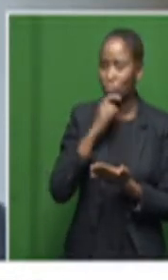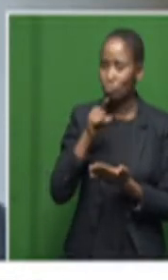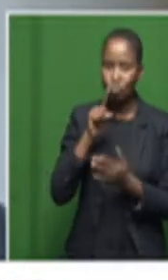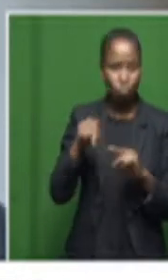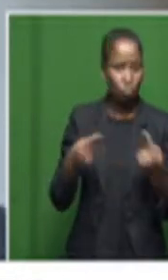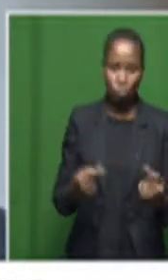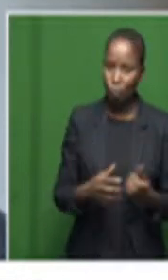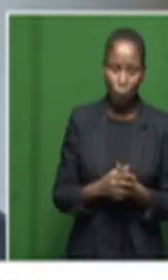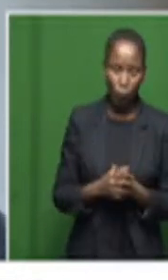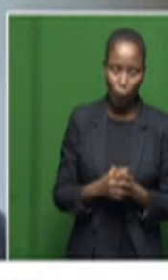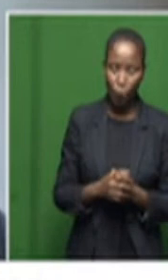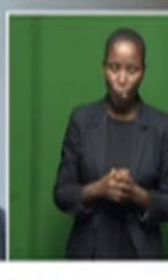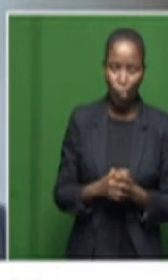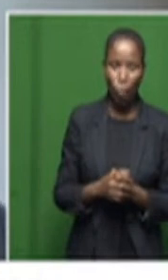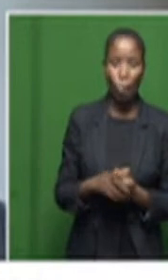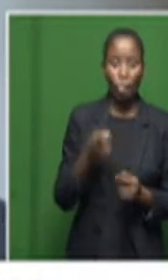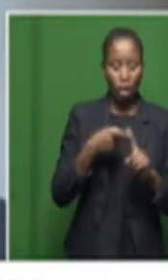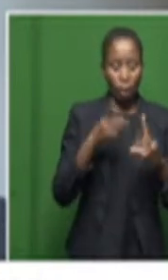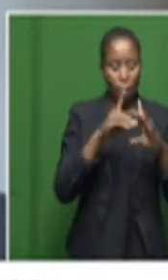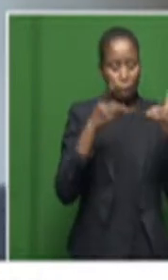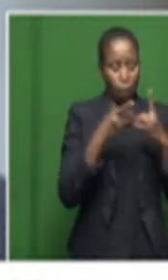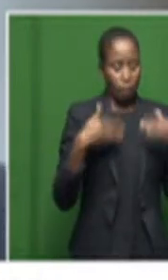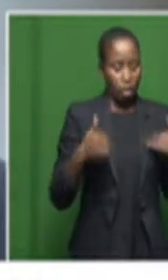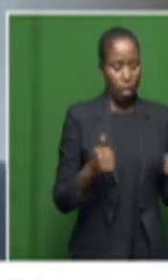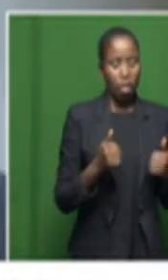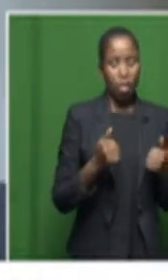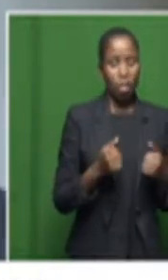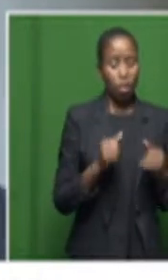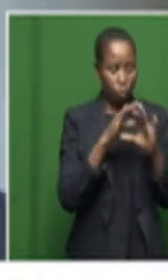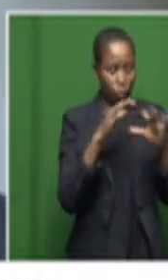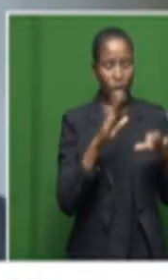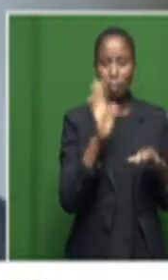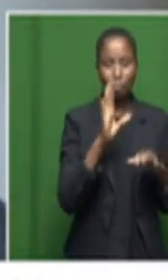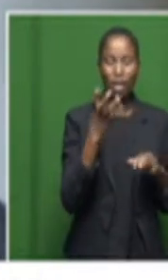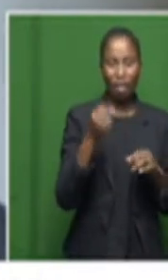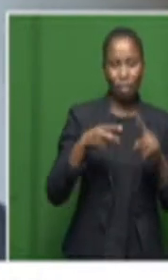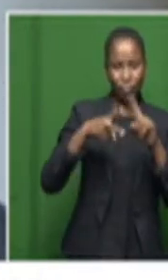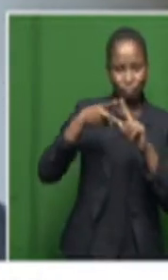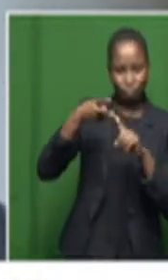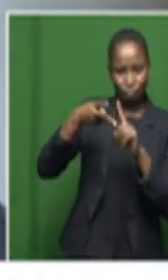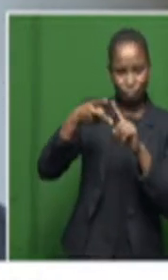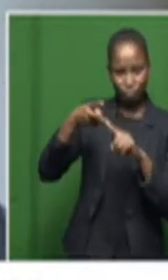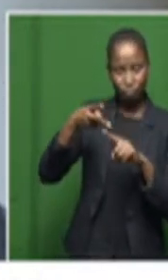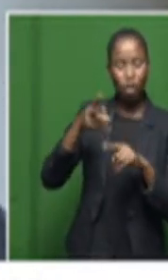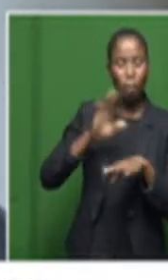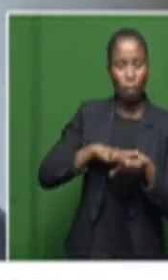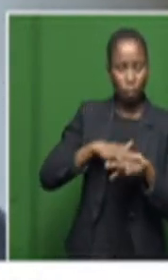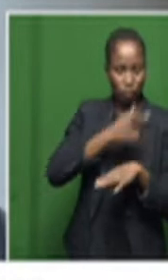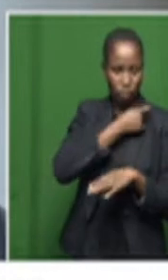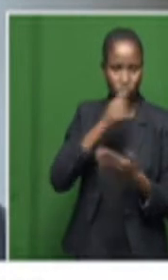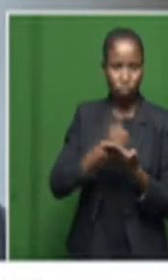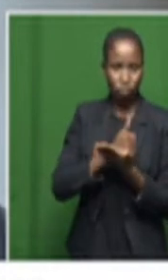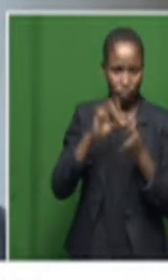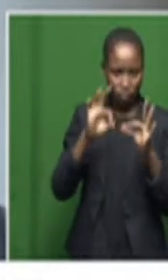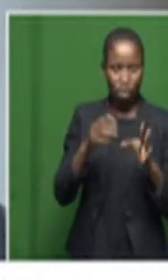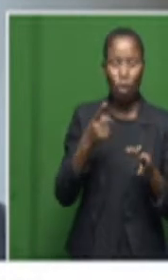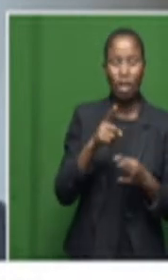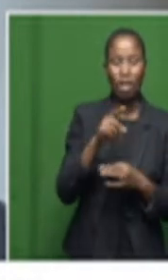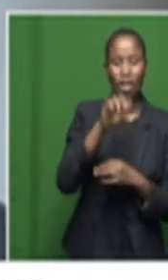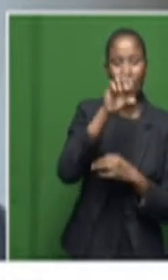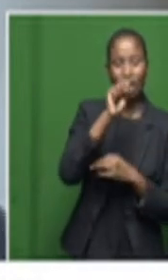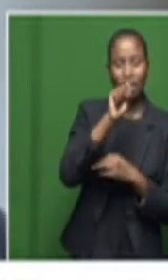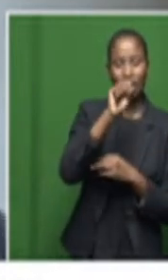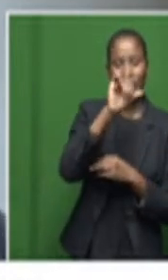looking at it from the Department of Health's perspective yet. There are two vaccines that are registered, that is the Cyanobac and